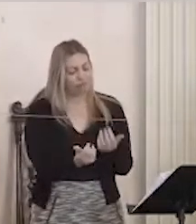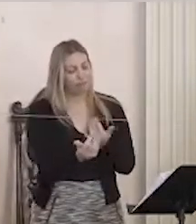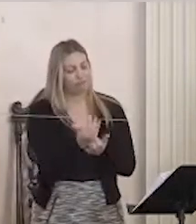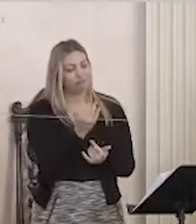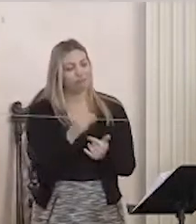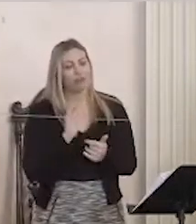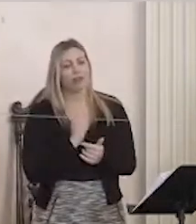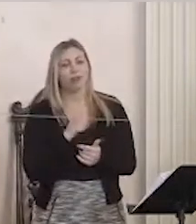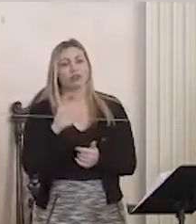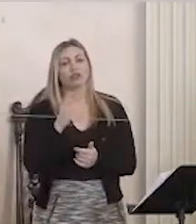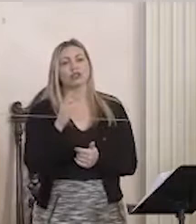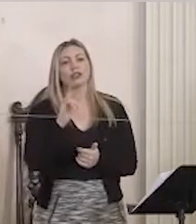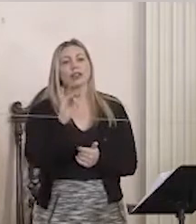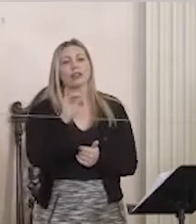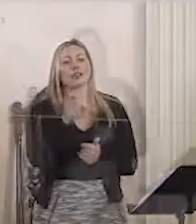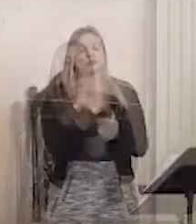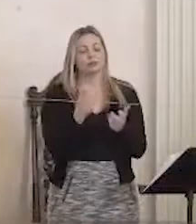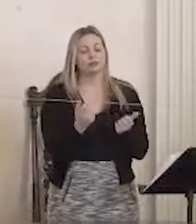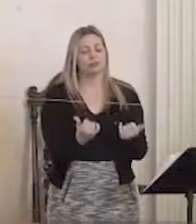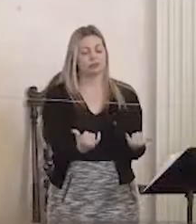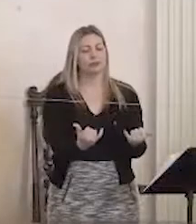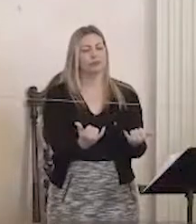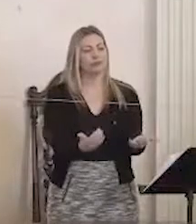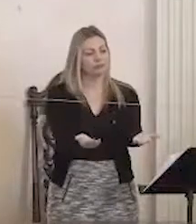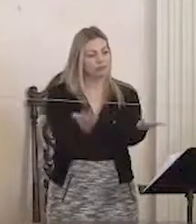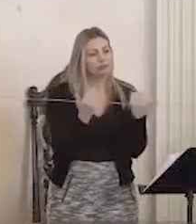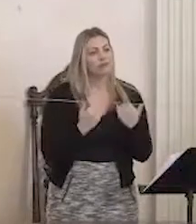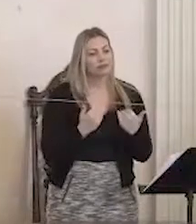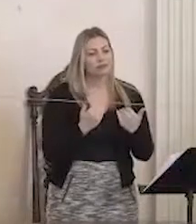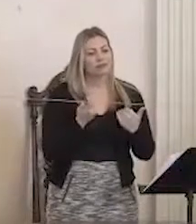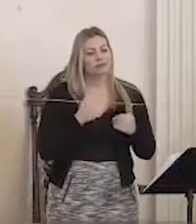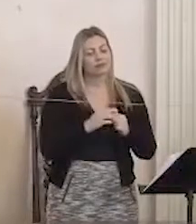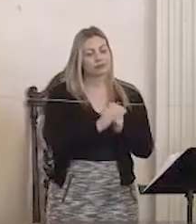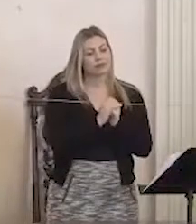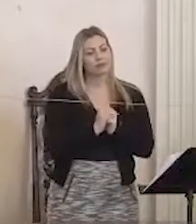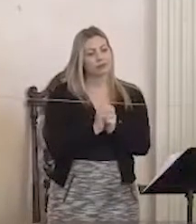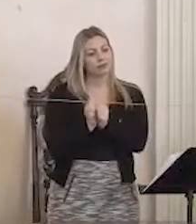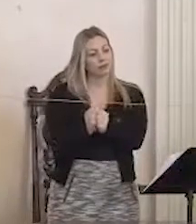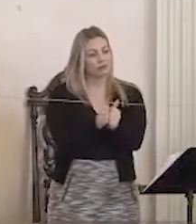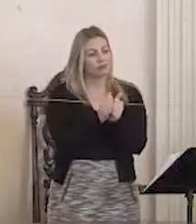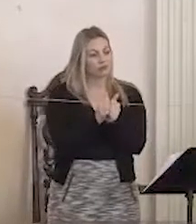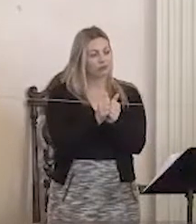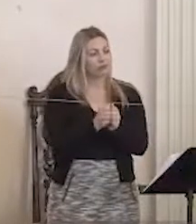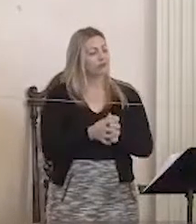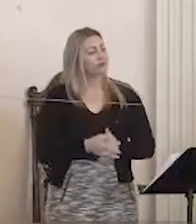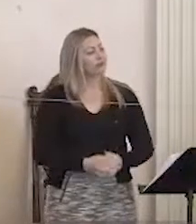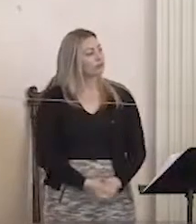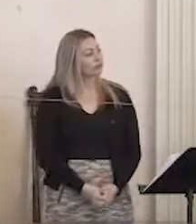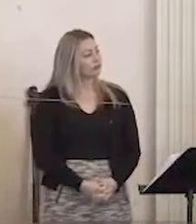our chalice flame this day. Come, let us worship together.